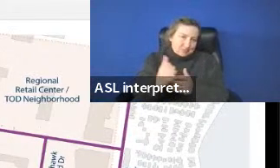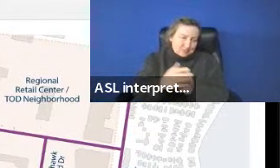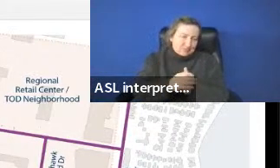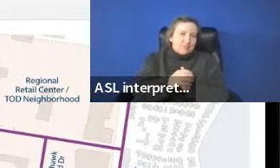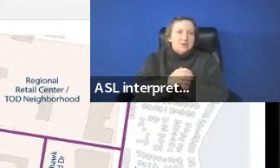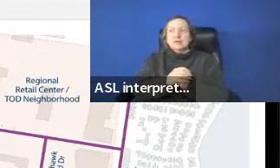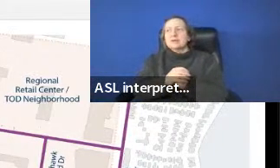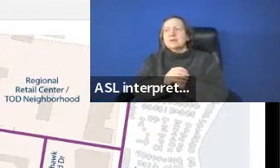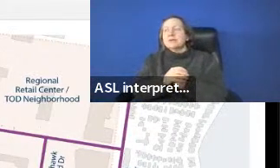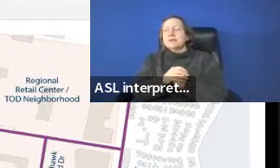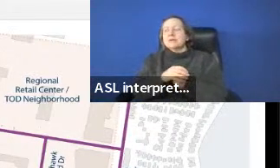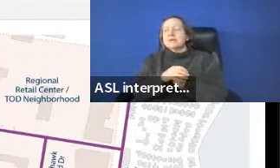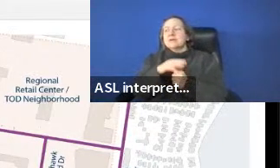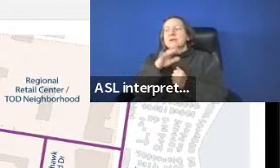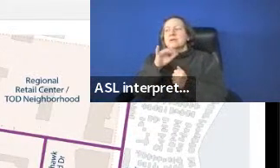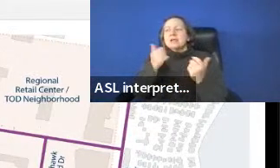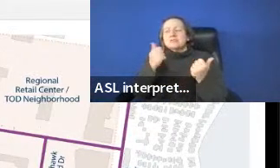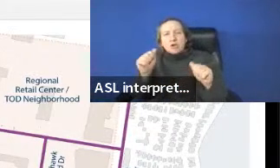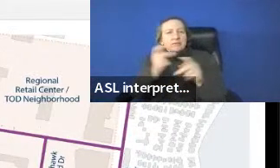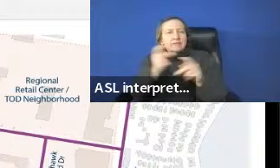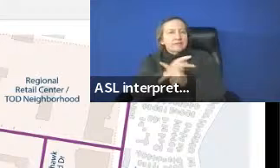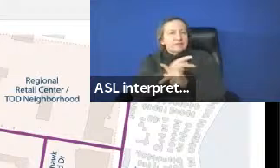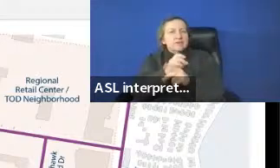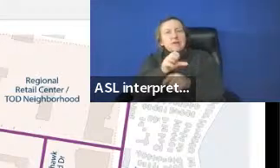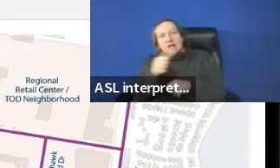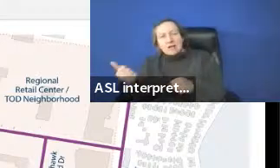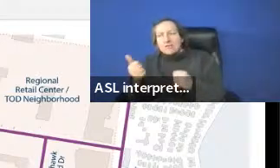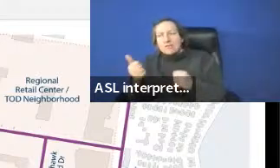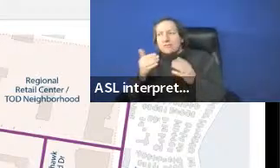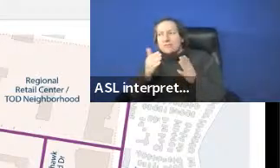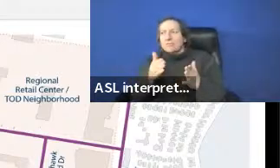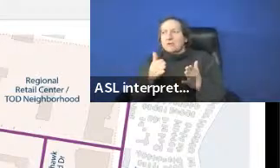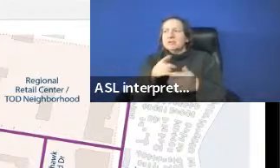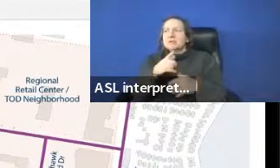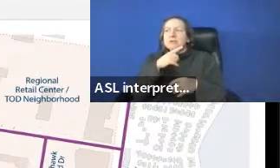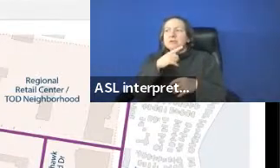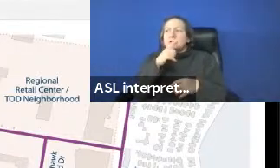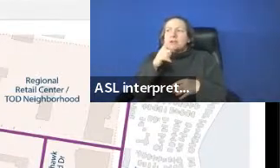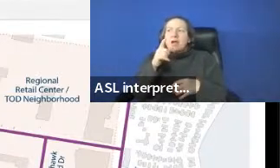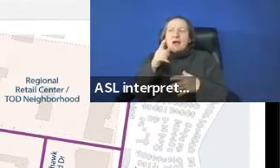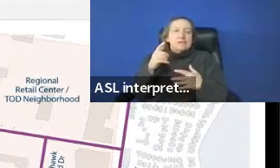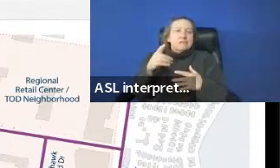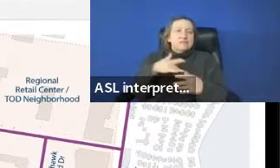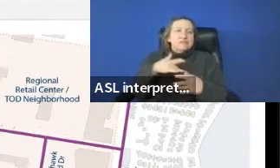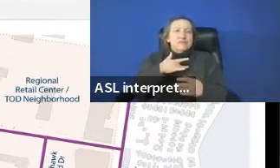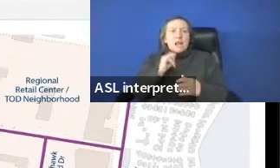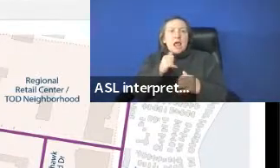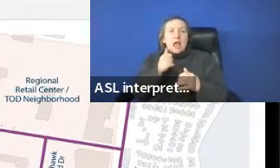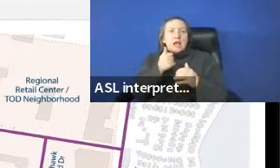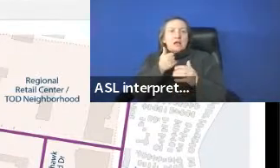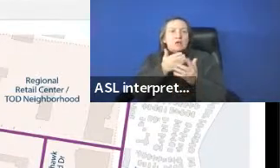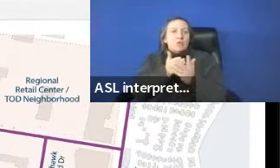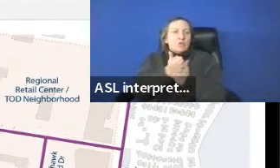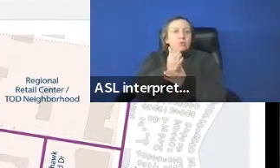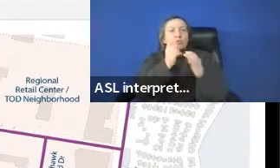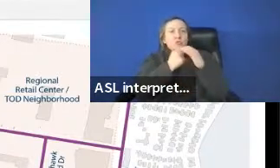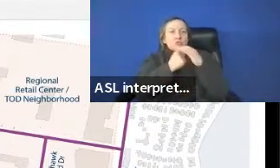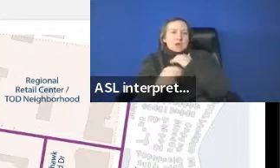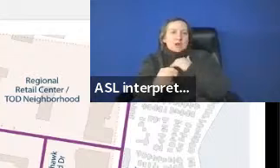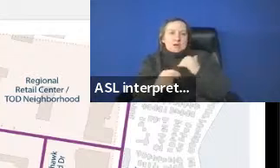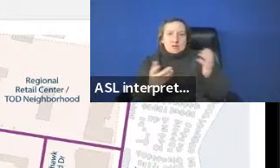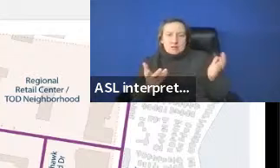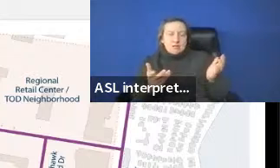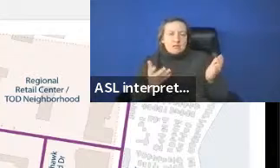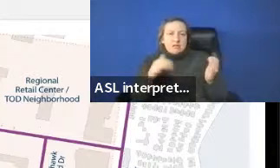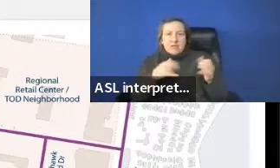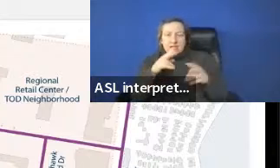to do is look at ways where you wouldn't have that kind of I'm riding through a tunnel effect. So Yeah, that's all being